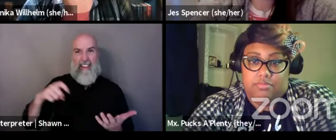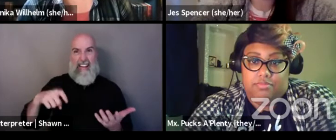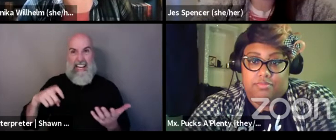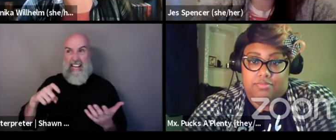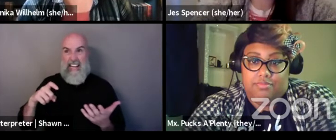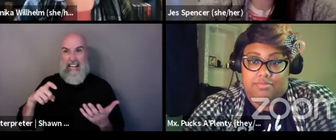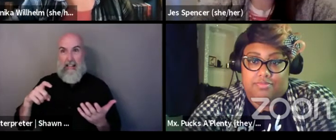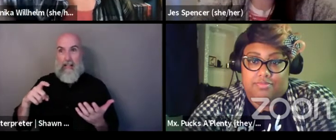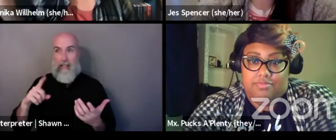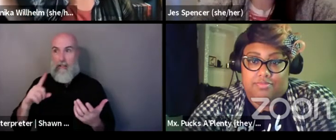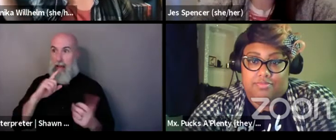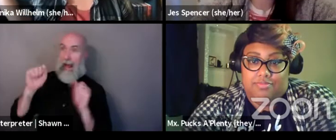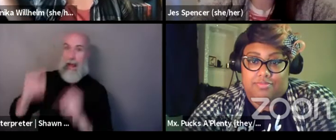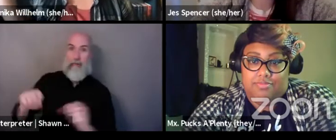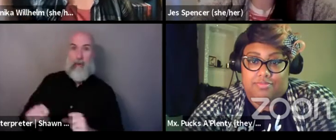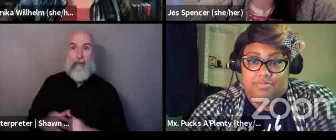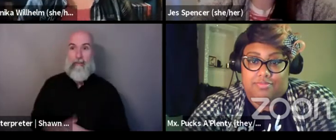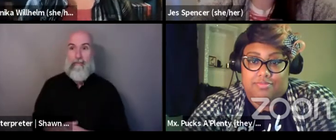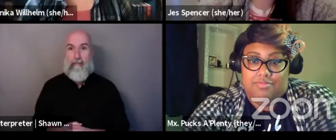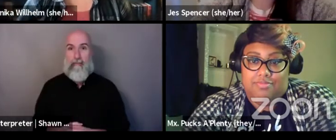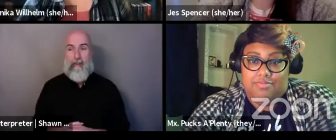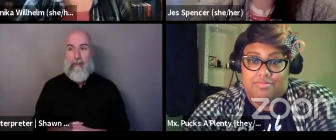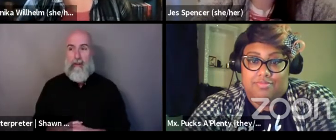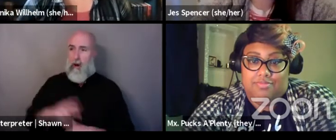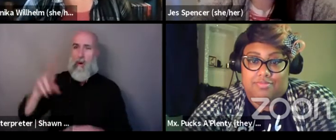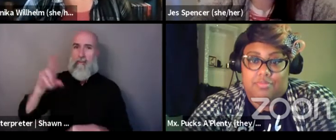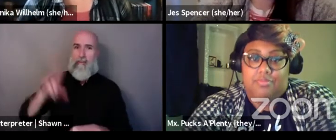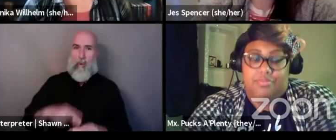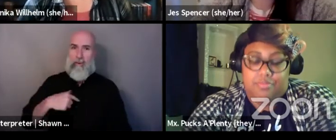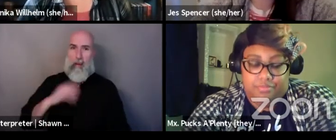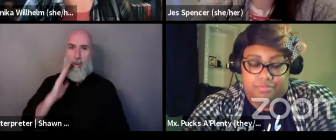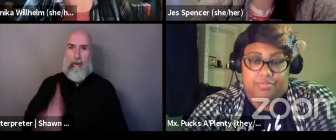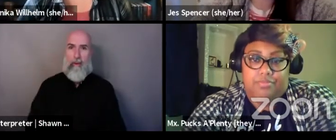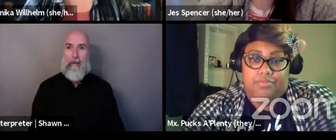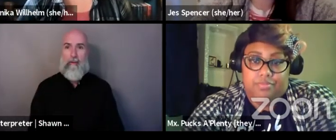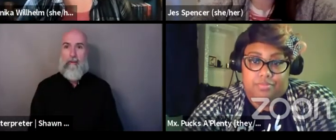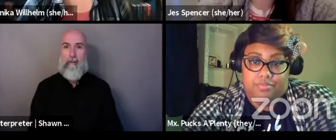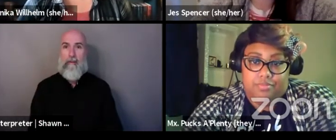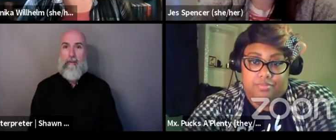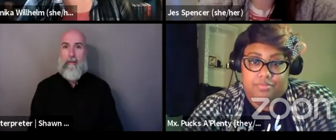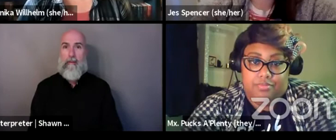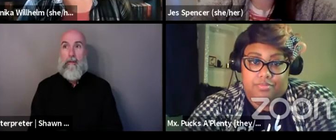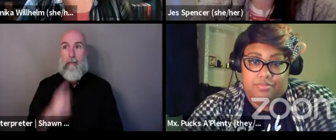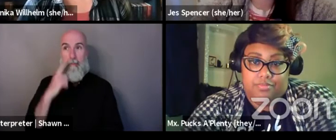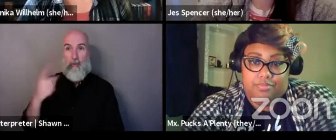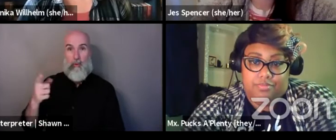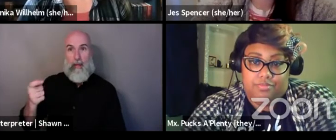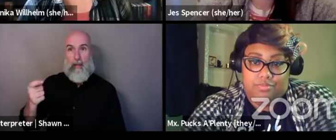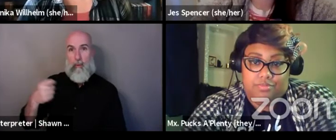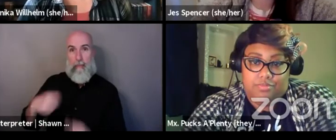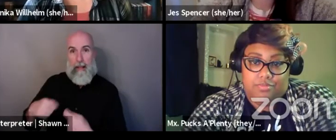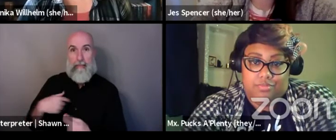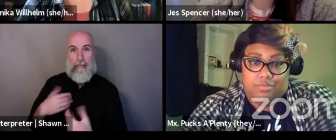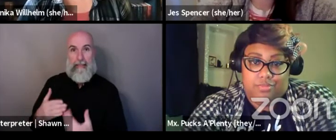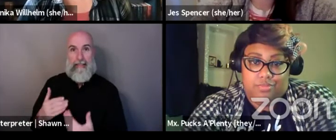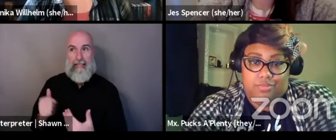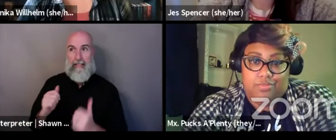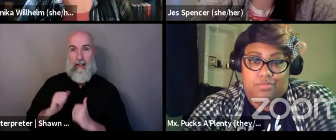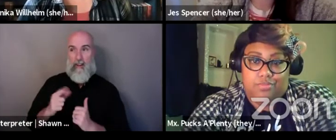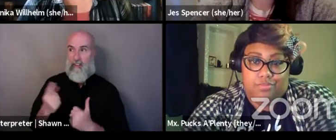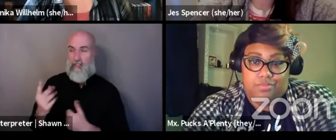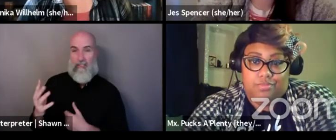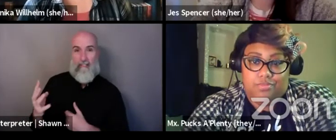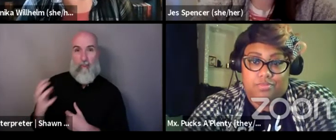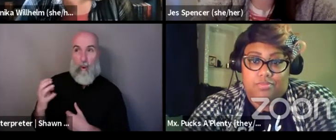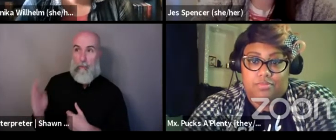absolutely. Of course I will. Because you can replace me easily as an actor, right? There's 400